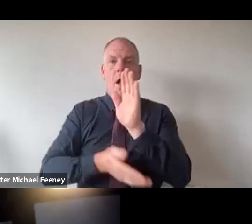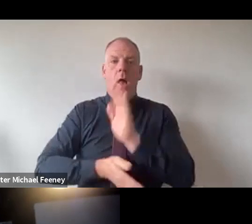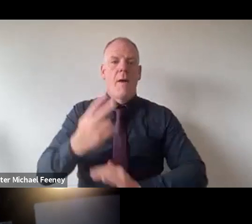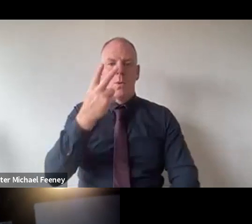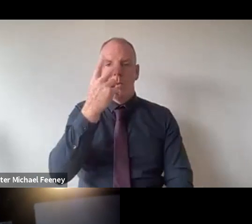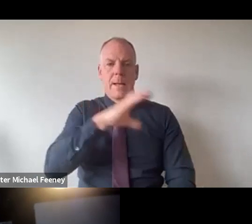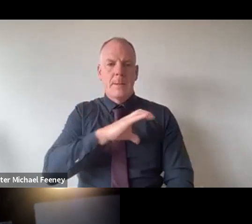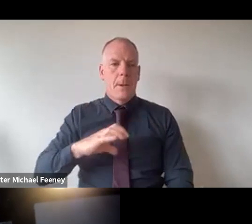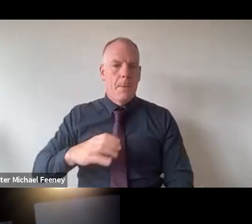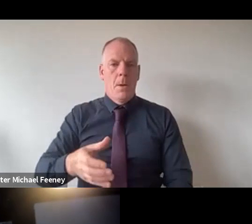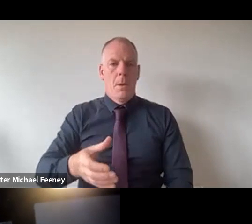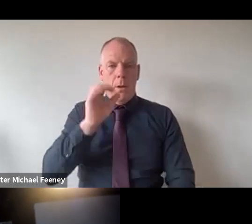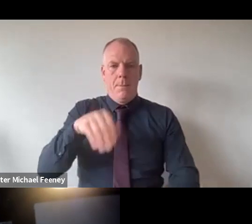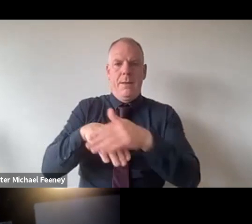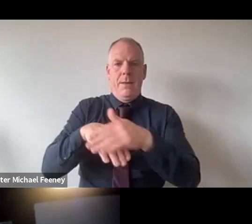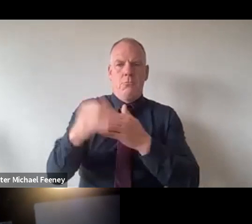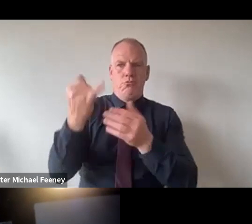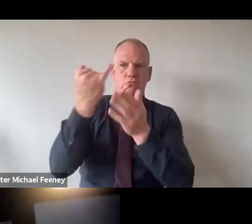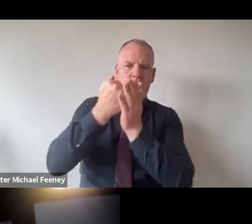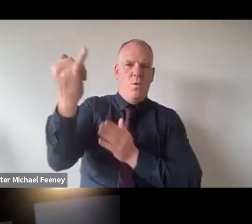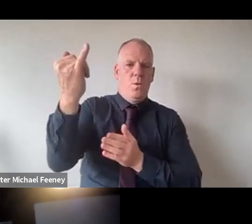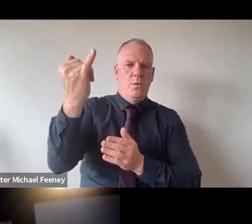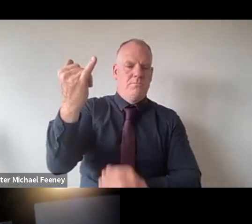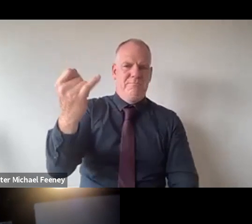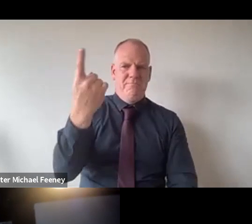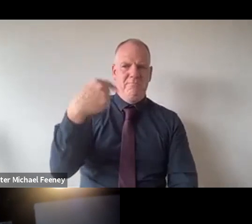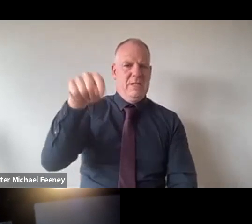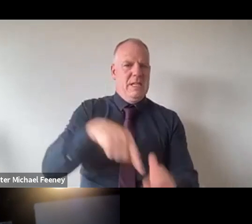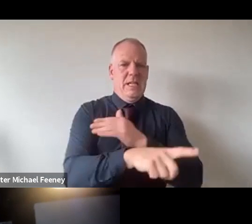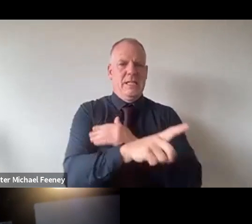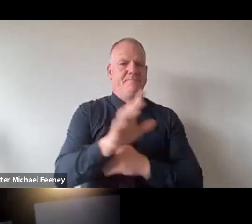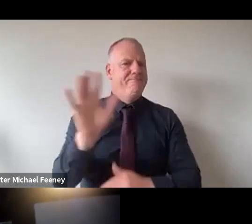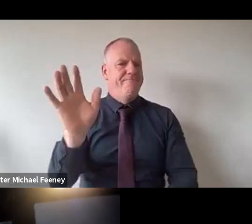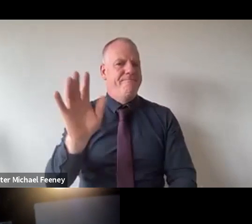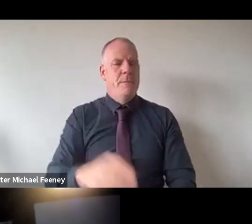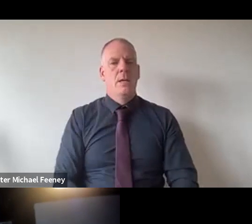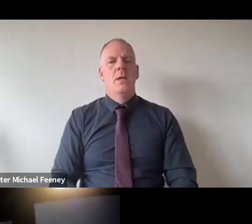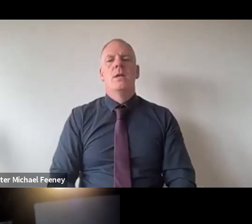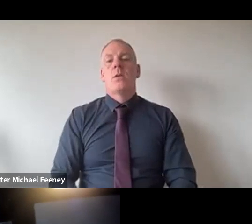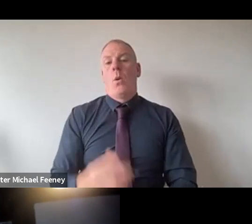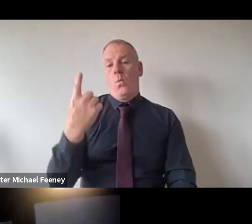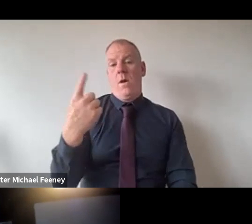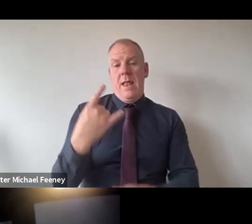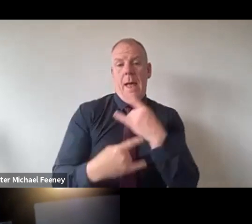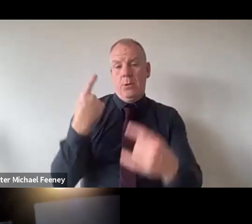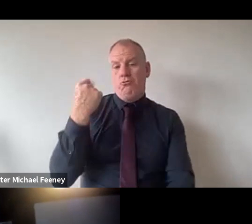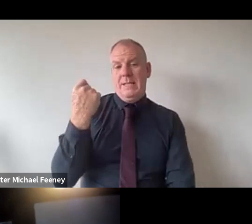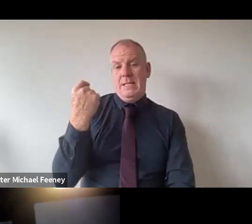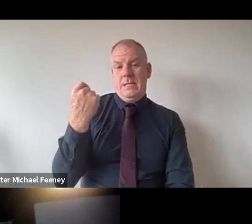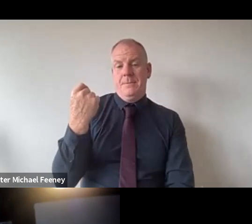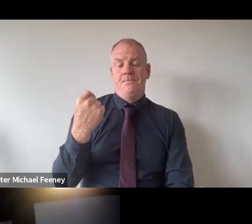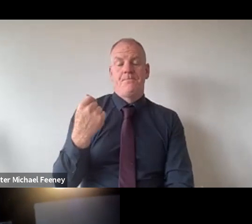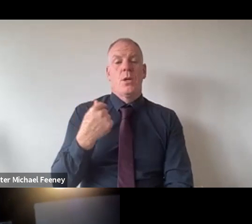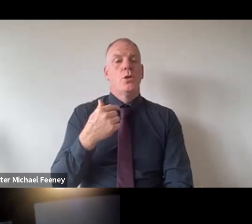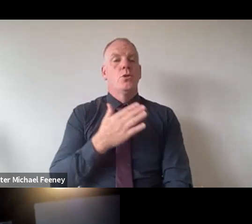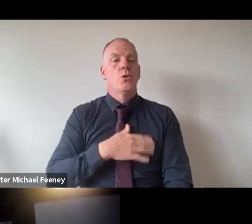up to a pub, being refused at the door. So before I get into one that happened to me recently with that, I'll just touch on an